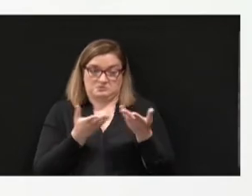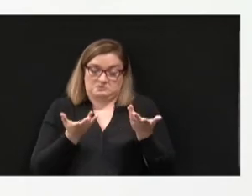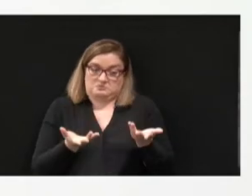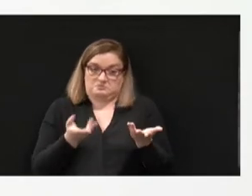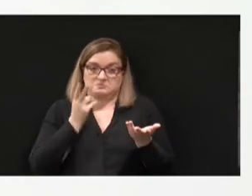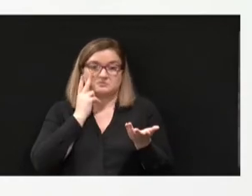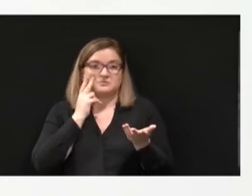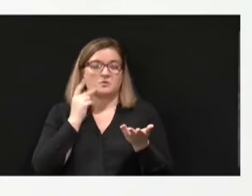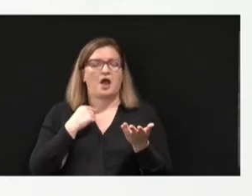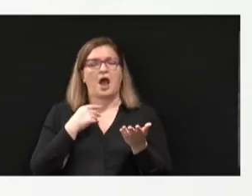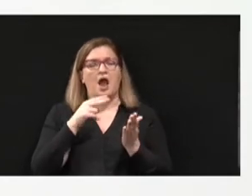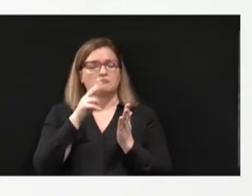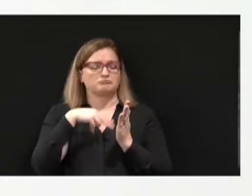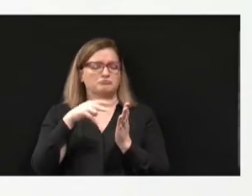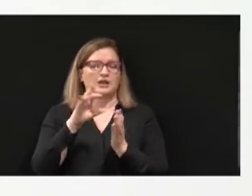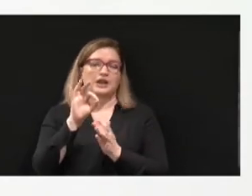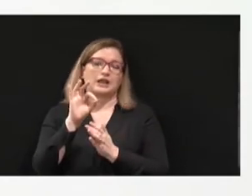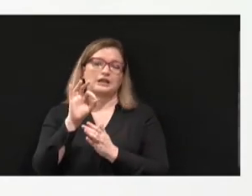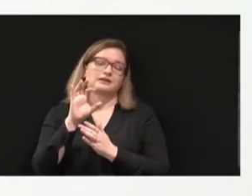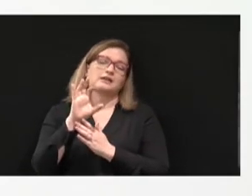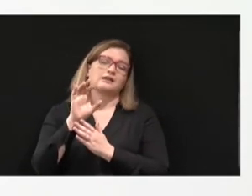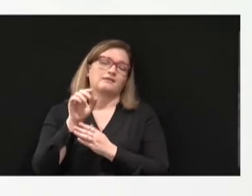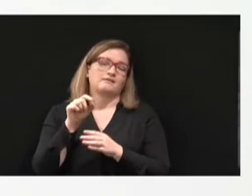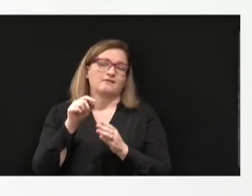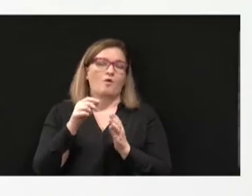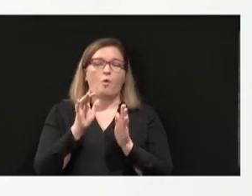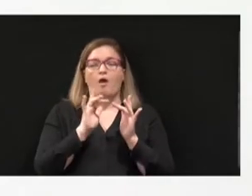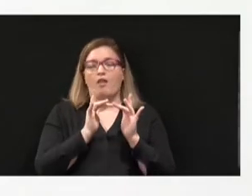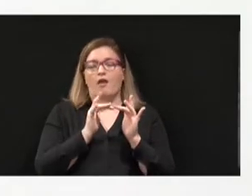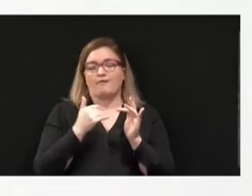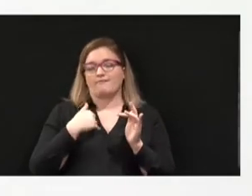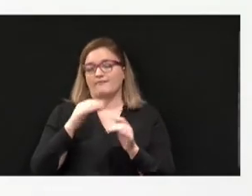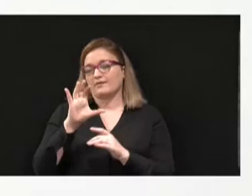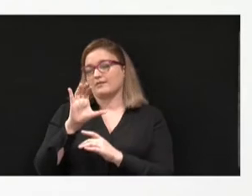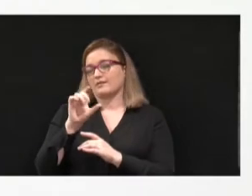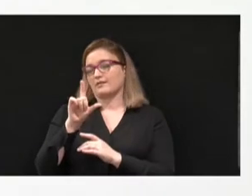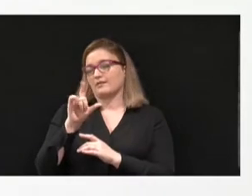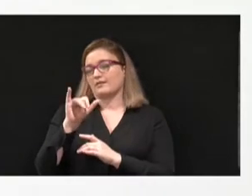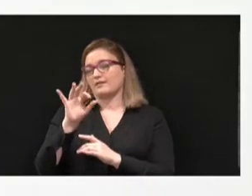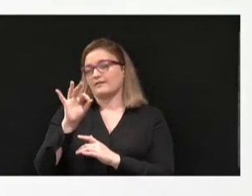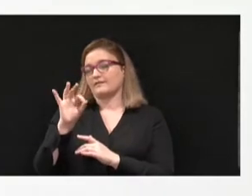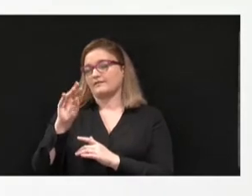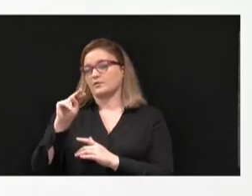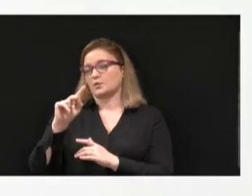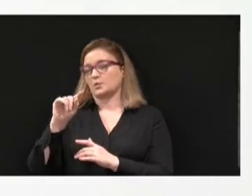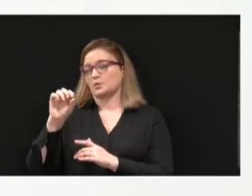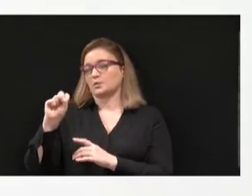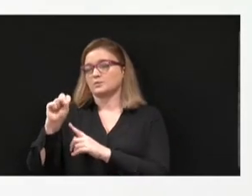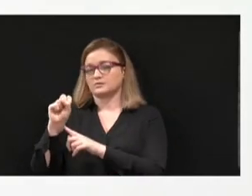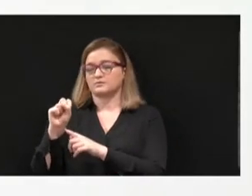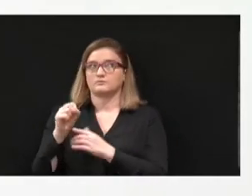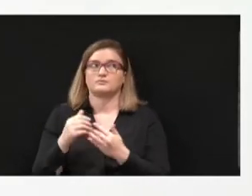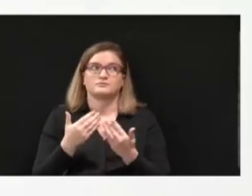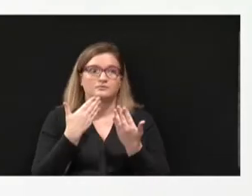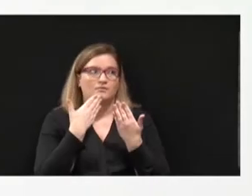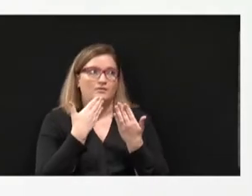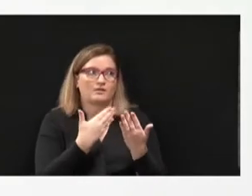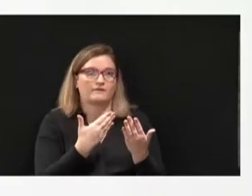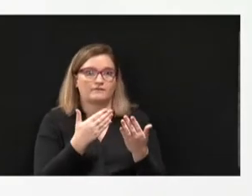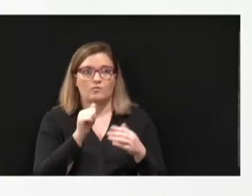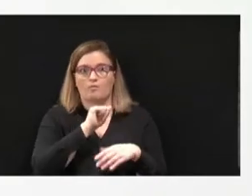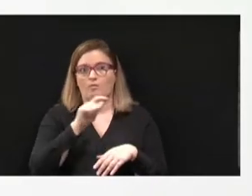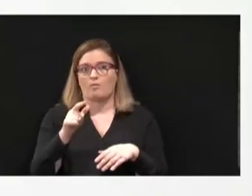something online to help me with it. We got to school that day, and thankfully, all the kids had watched it. And